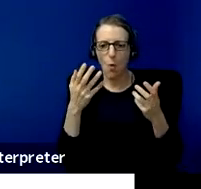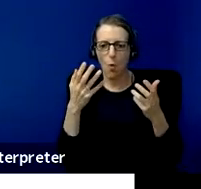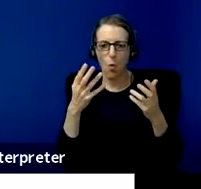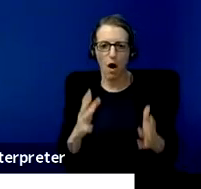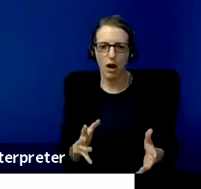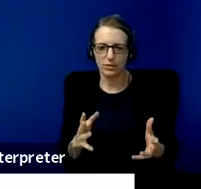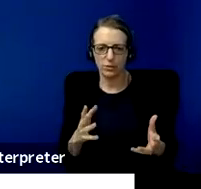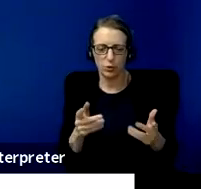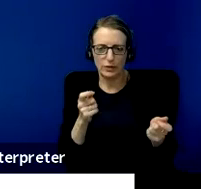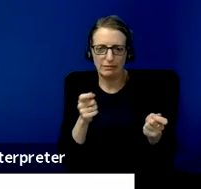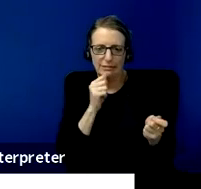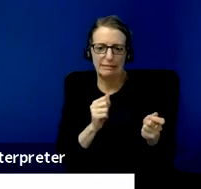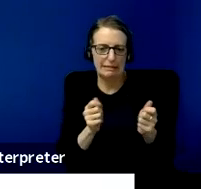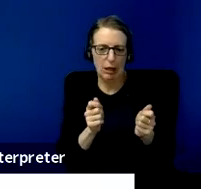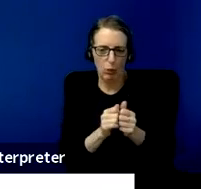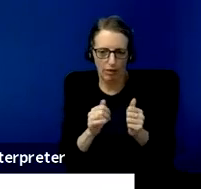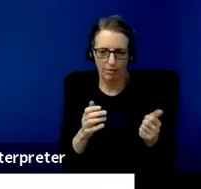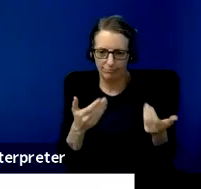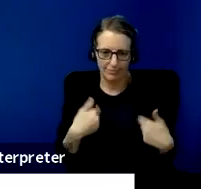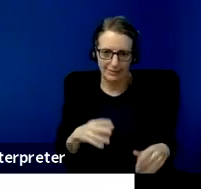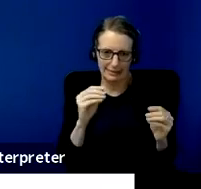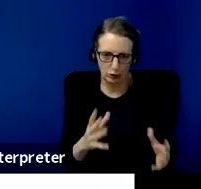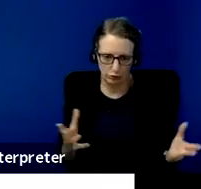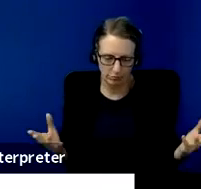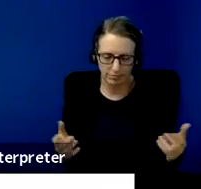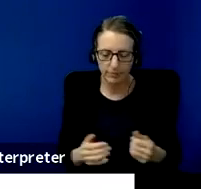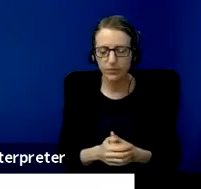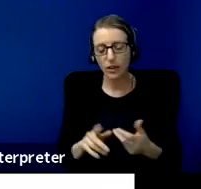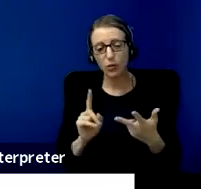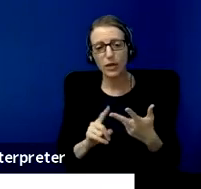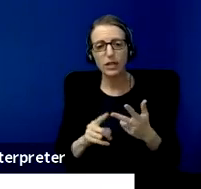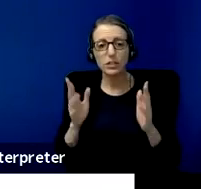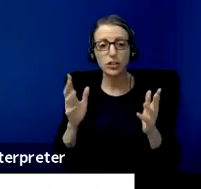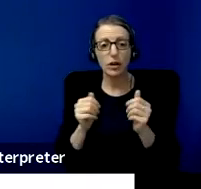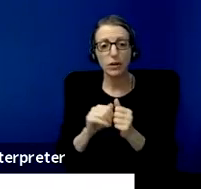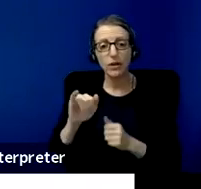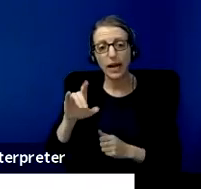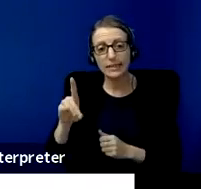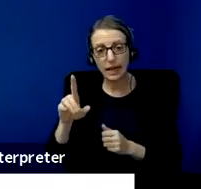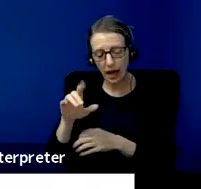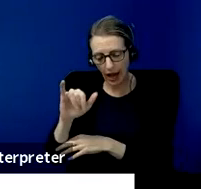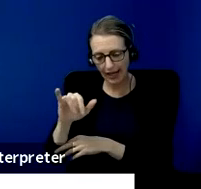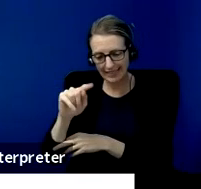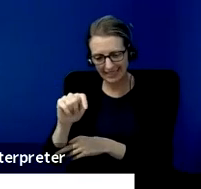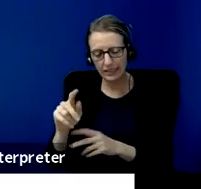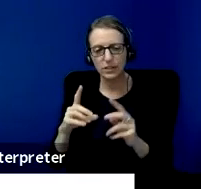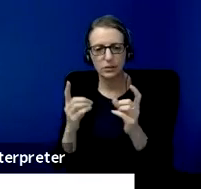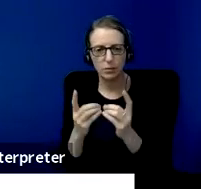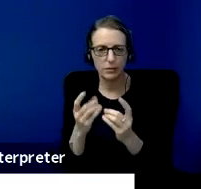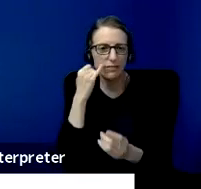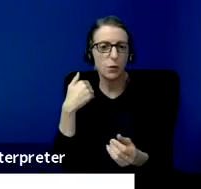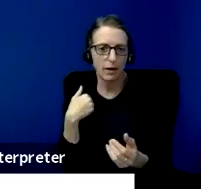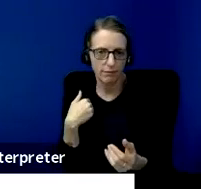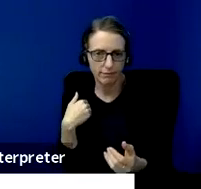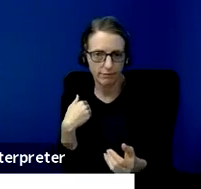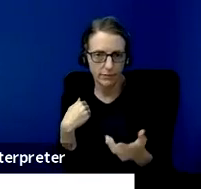much. And finally, talk with your IT department if you have an IT department. So make sure that they are aware of